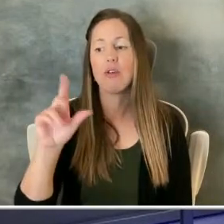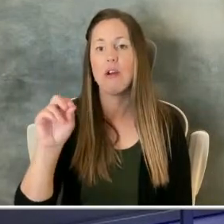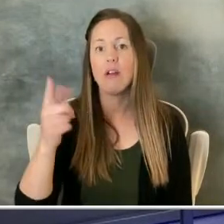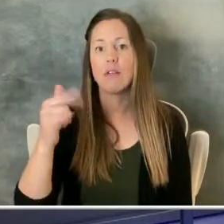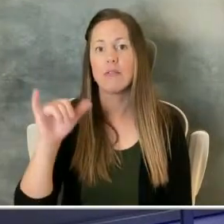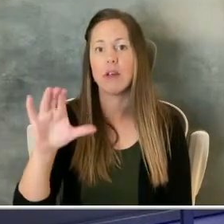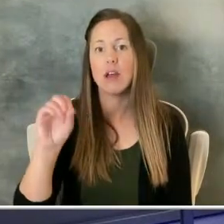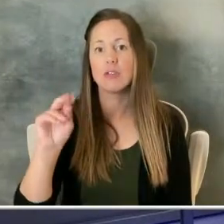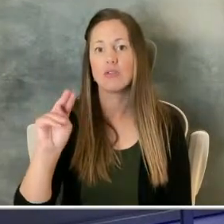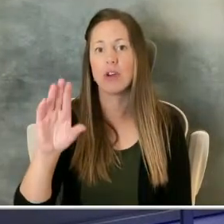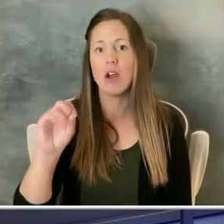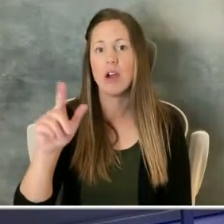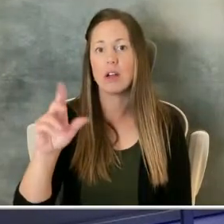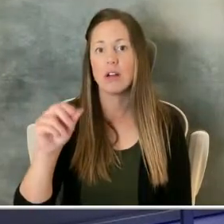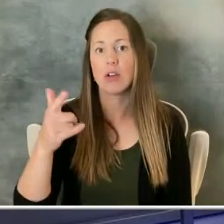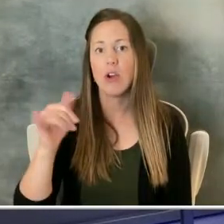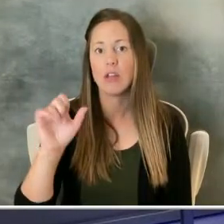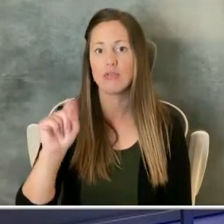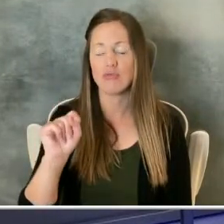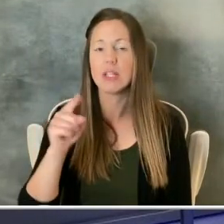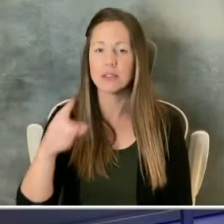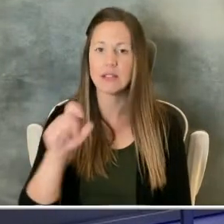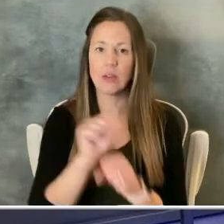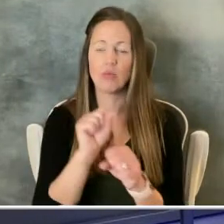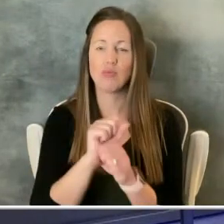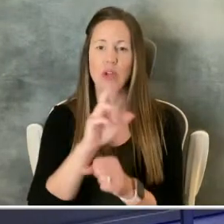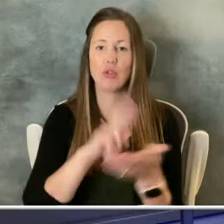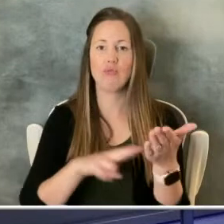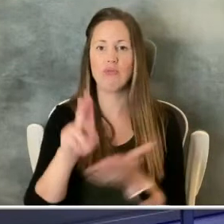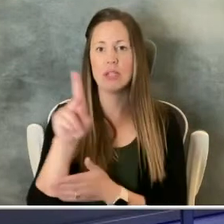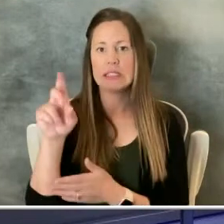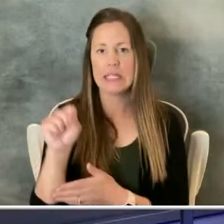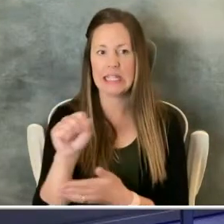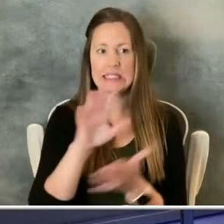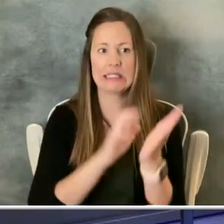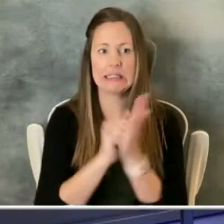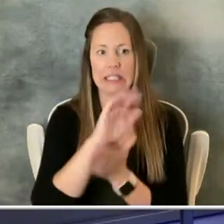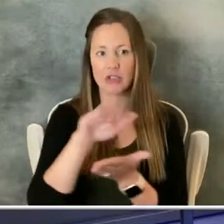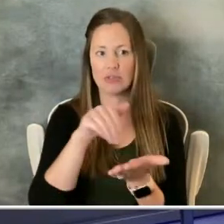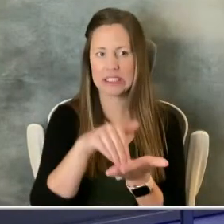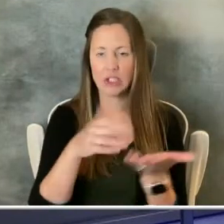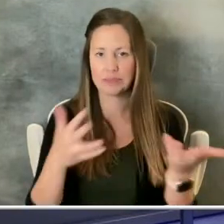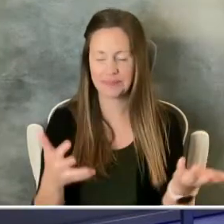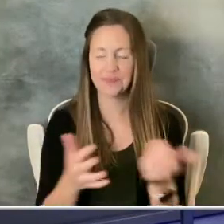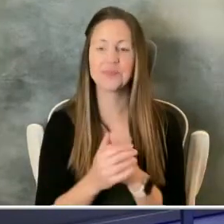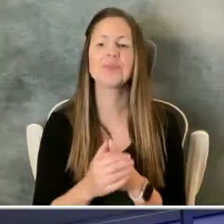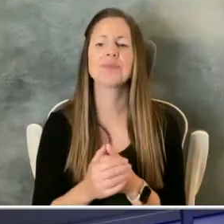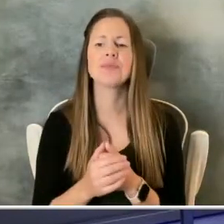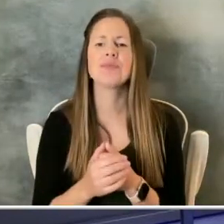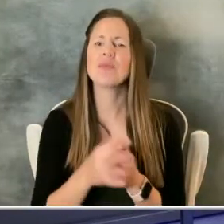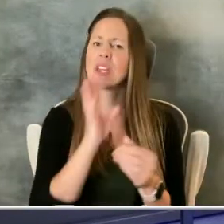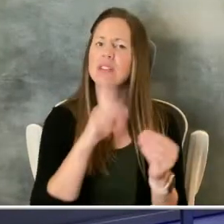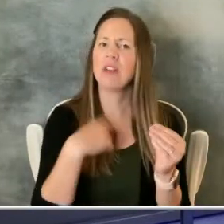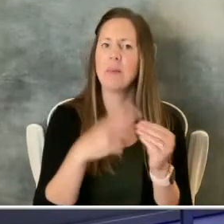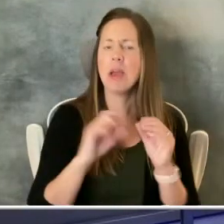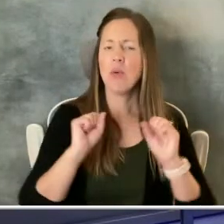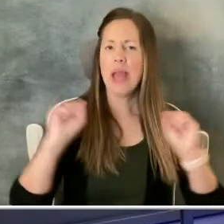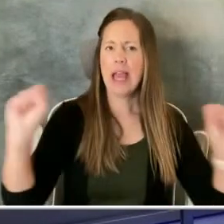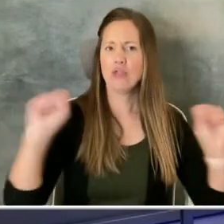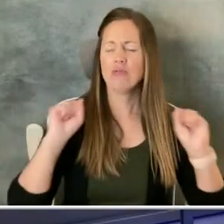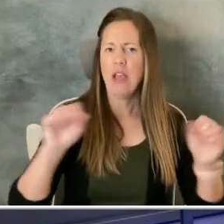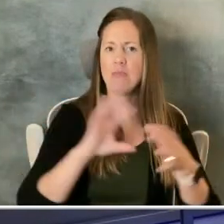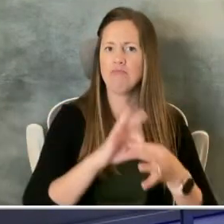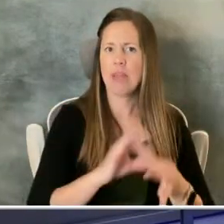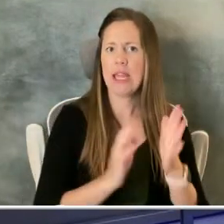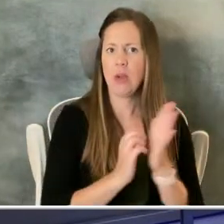Cancer Center, a good friend of mine. I want to hear about his attempts at body sculpting in a moment. But before we talk about exercise as it relates to cancer,